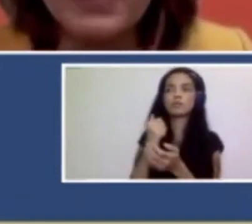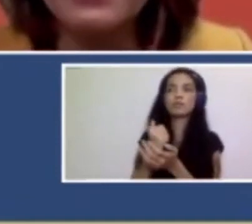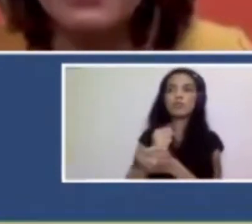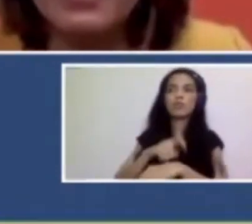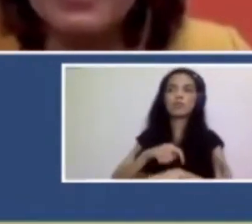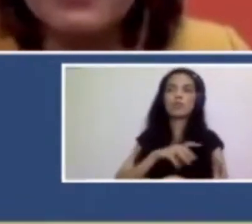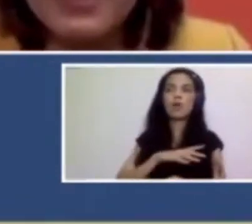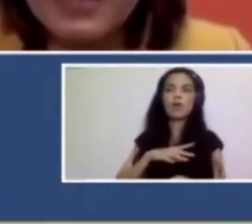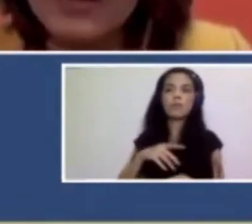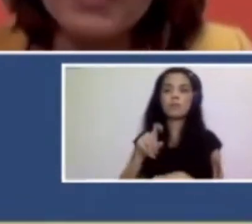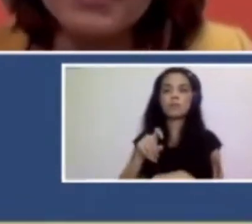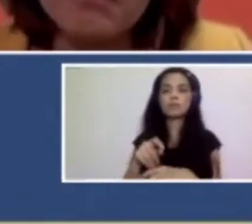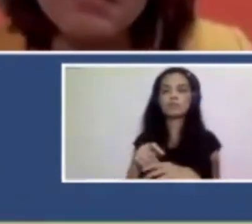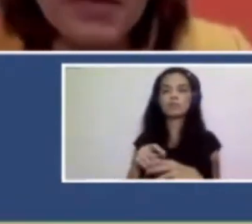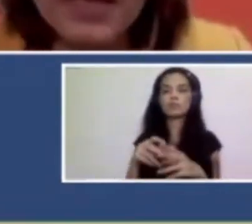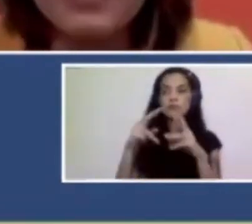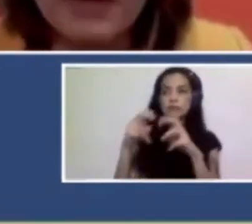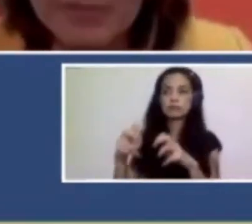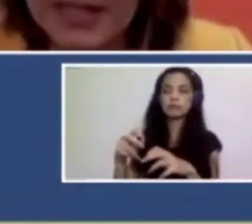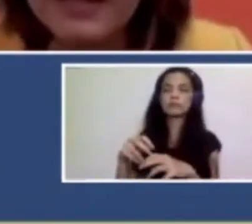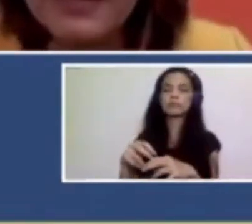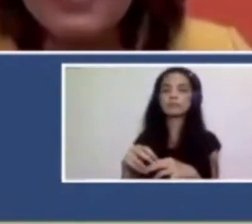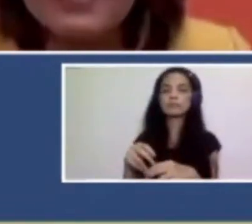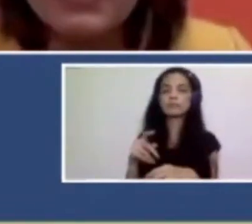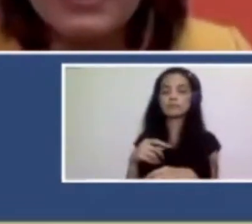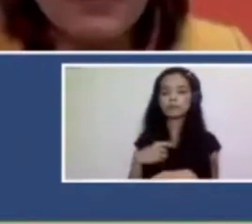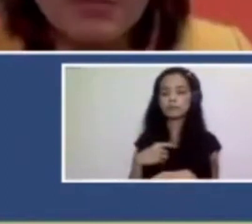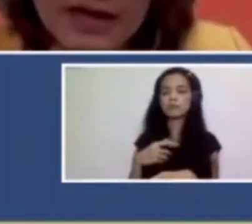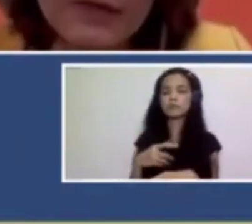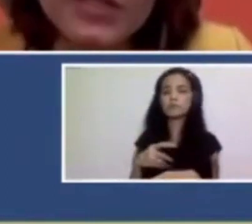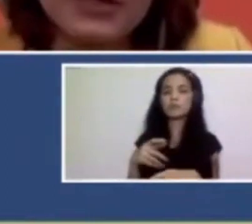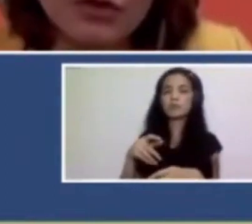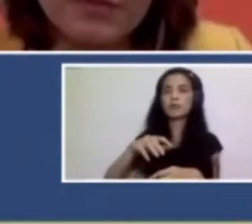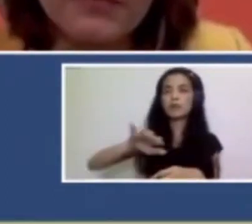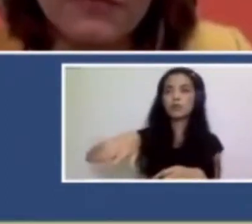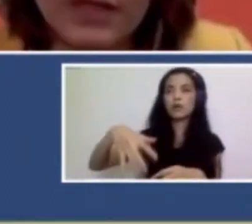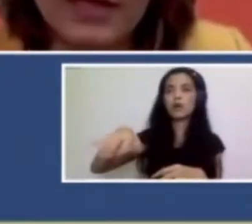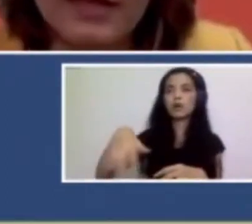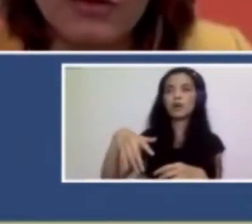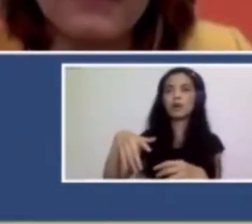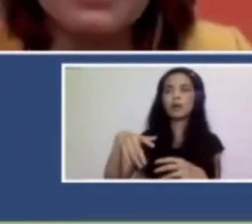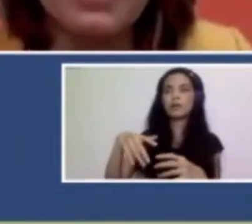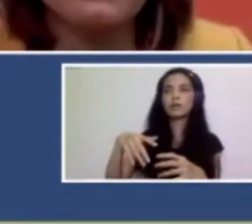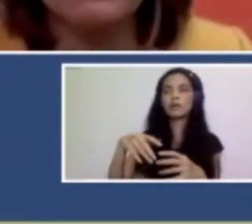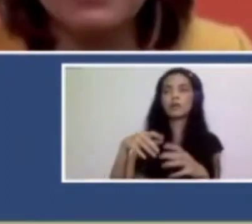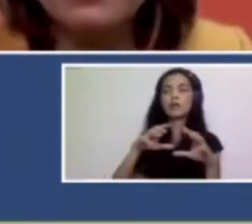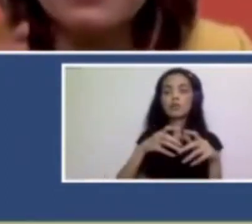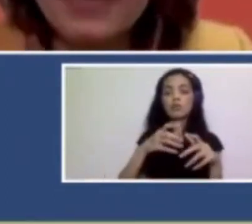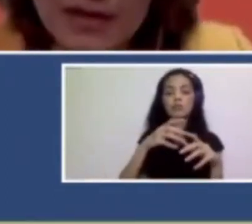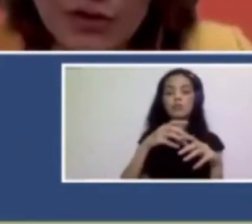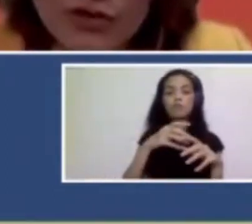group. And as I said, coming mainly as a family and with different backgrounds in the group. For the ethnographic study, they